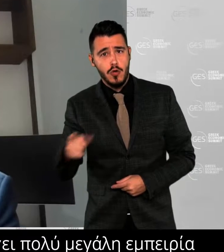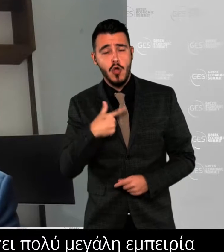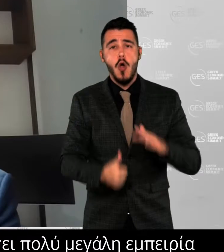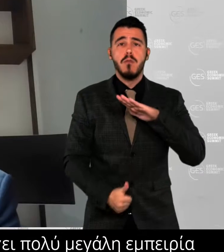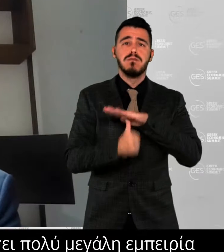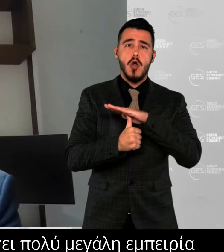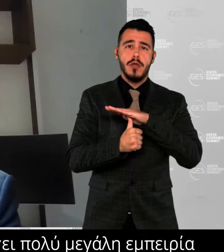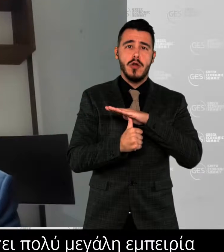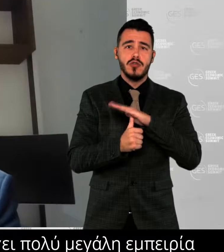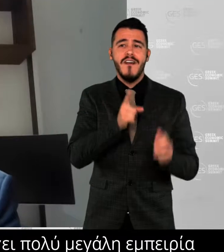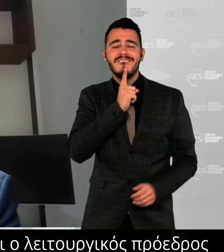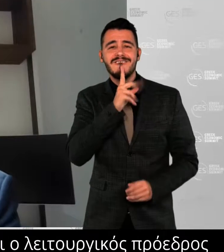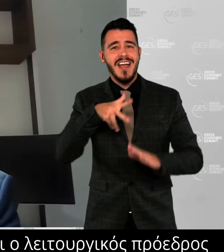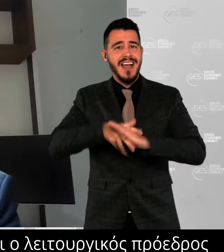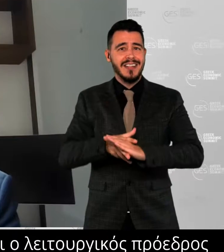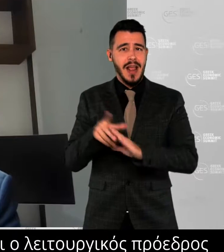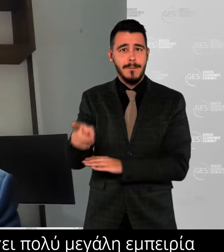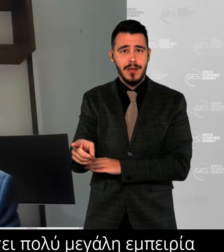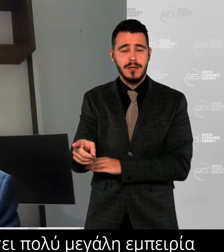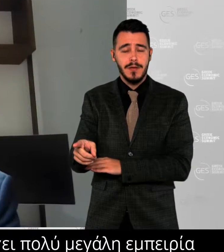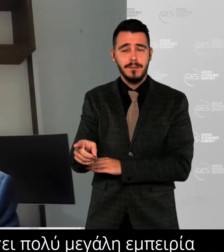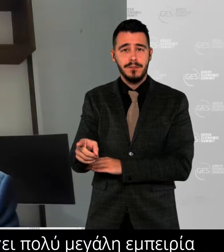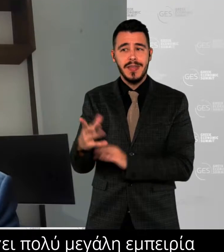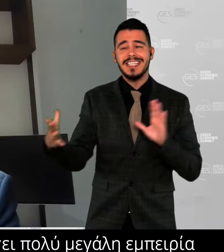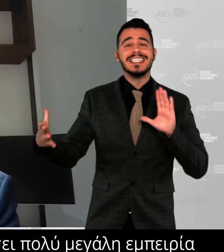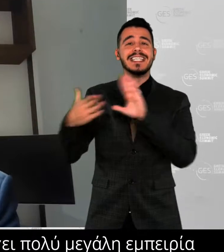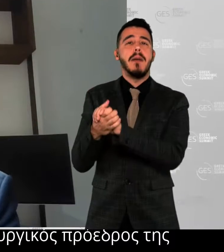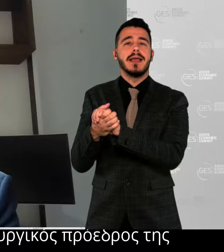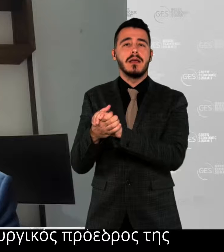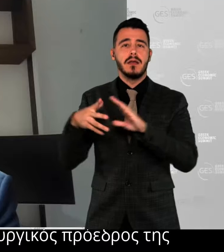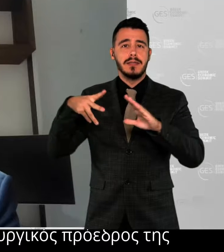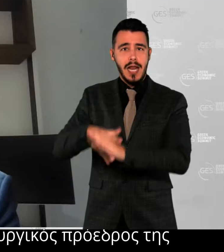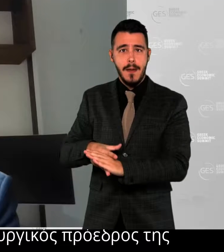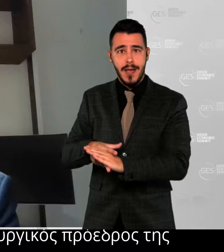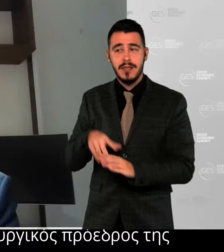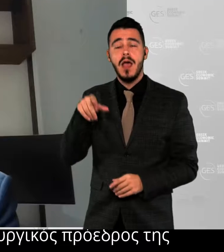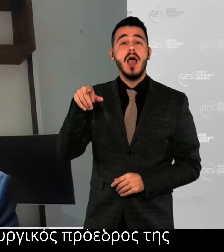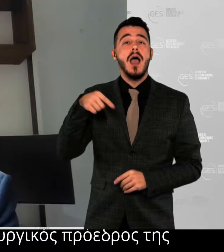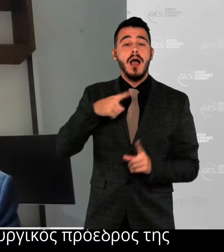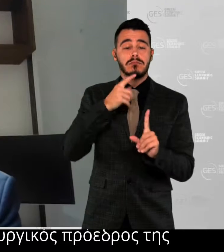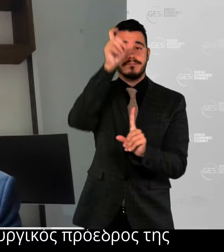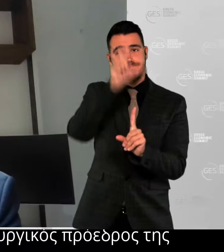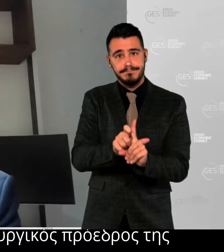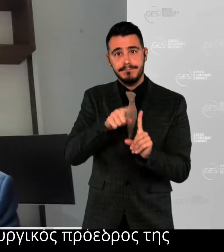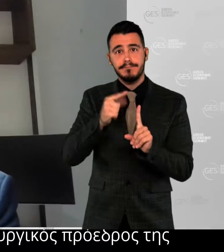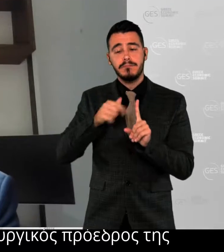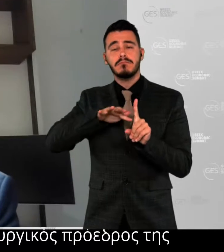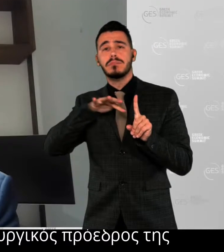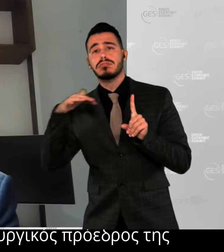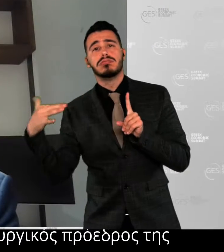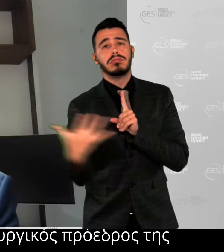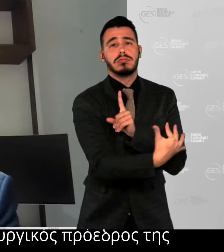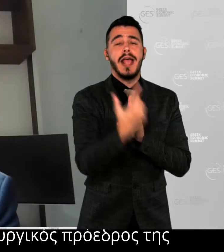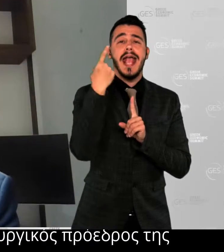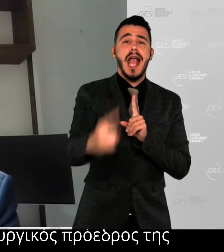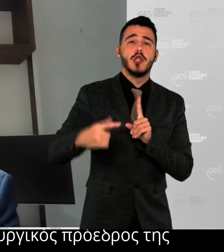banks, almost 100 banks representing over 40% of global banking assets, and which are committed to